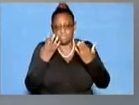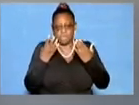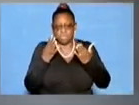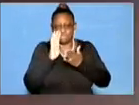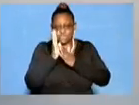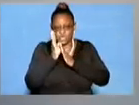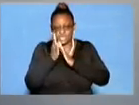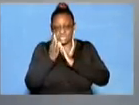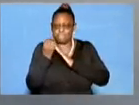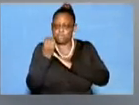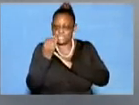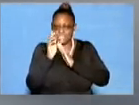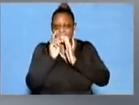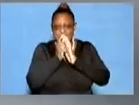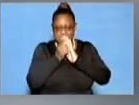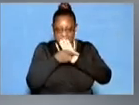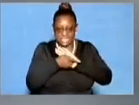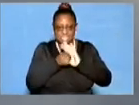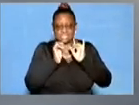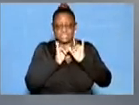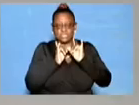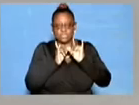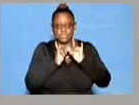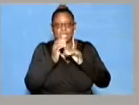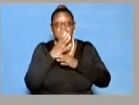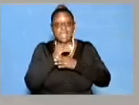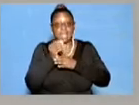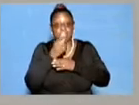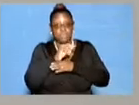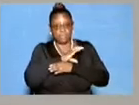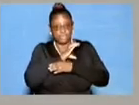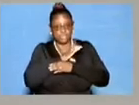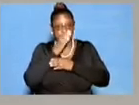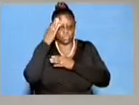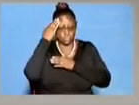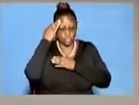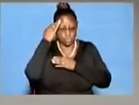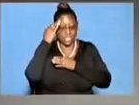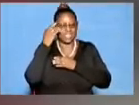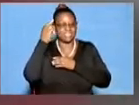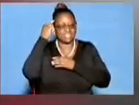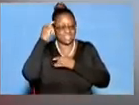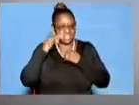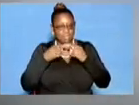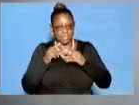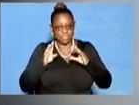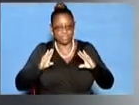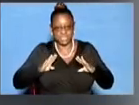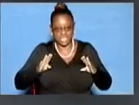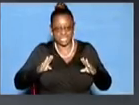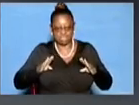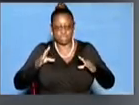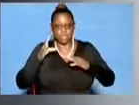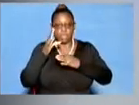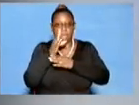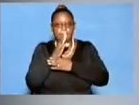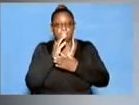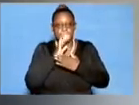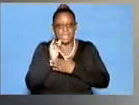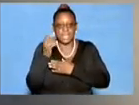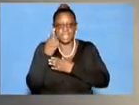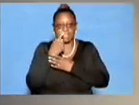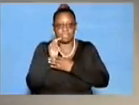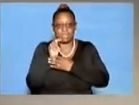14 seconds. The release from police continues. The organization is concerned about the behavior displayed by the officers